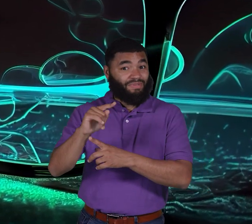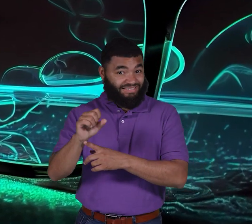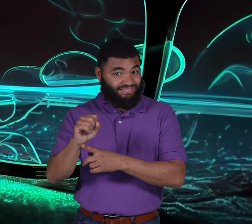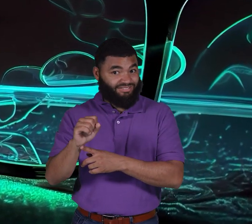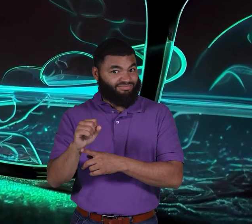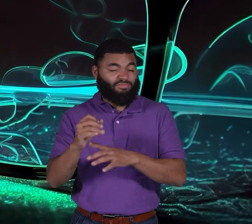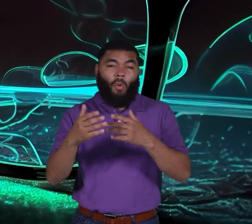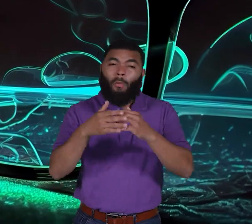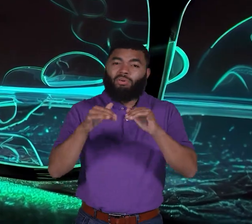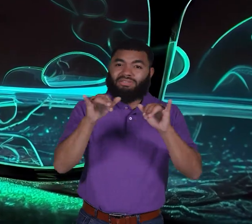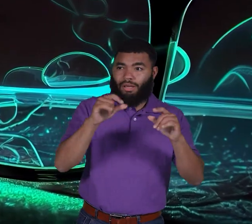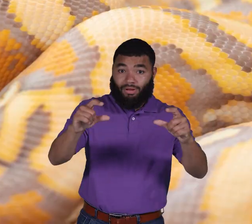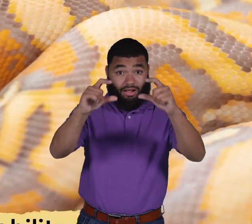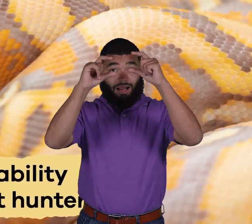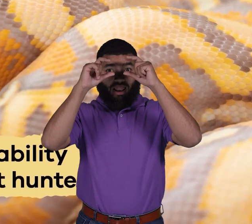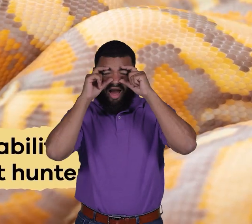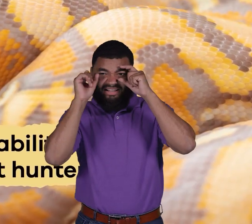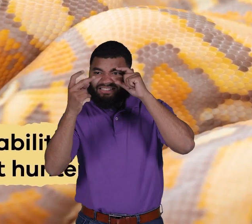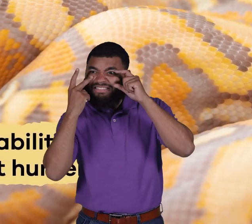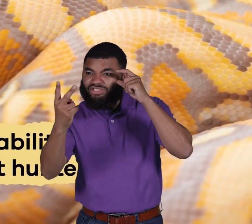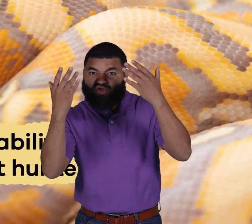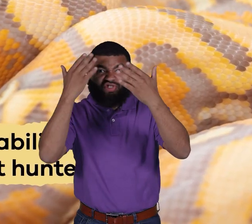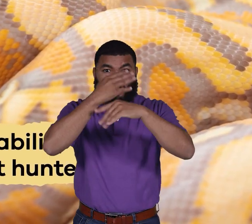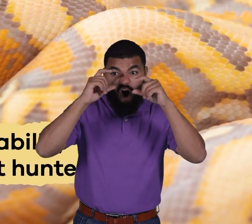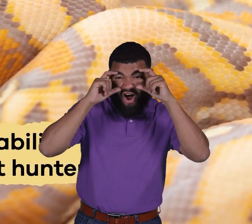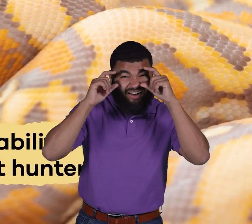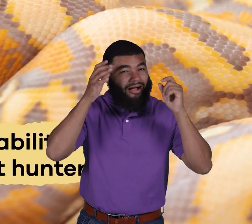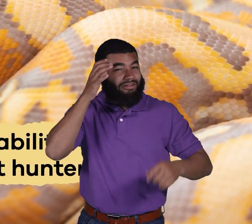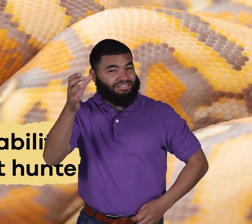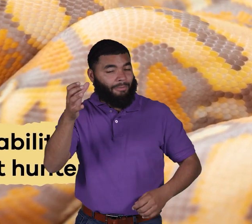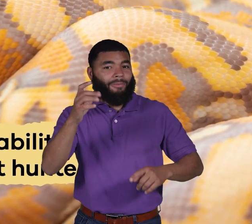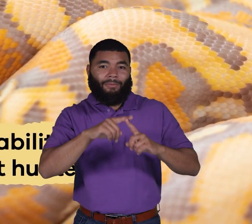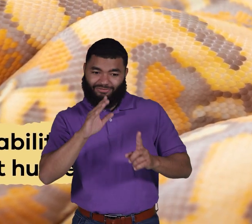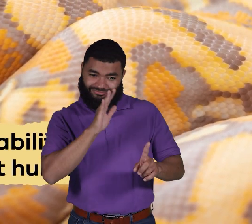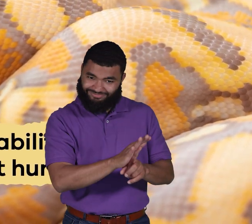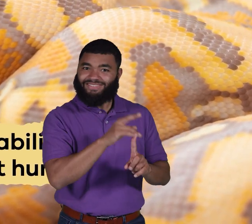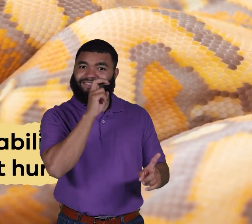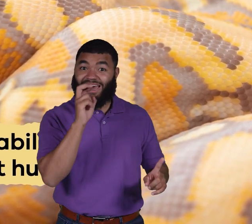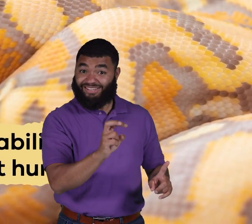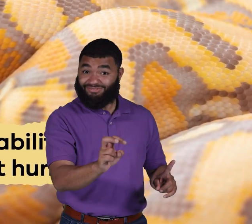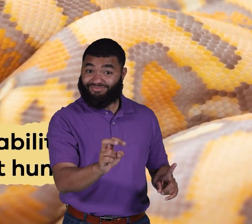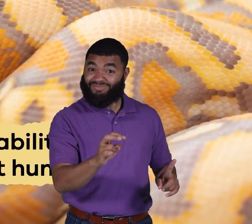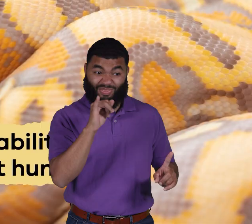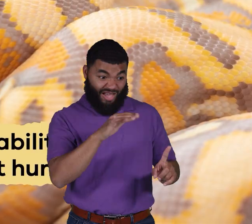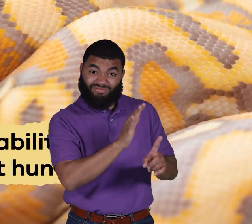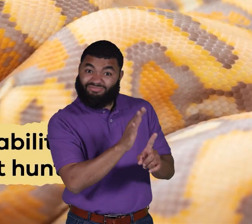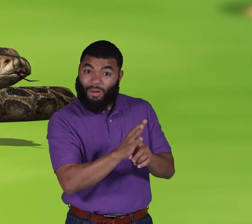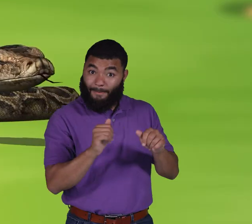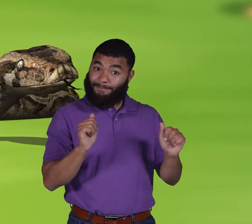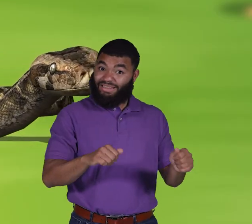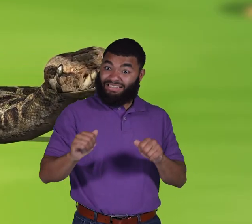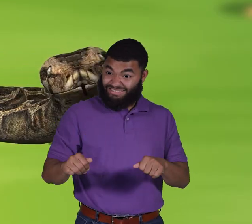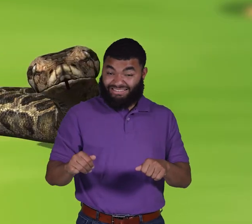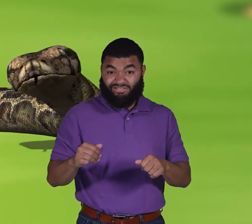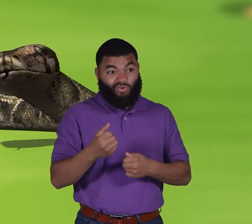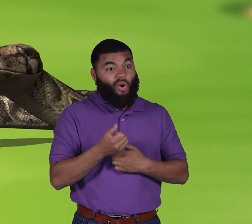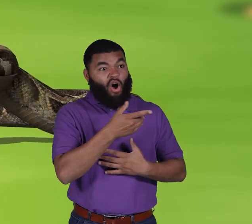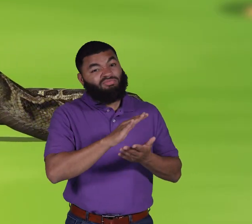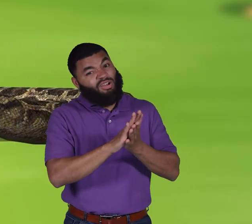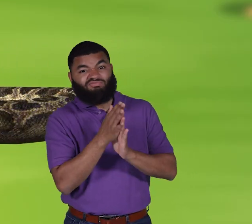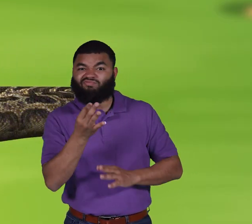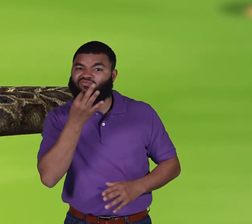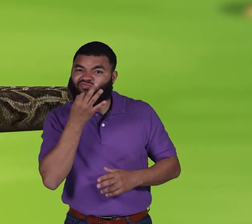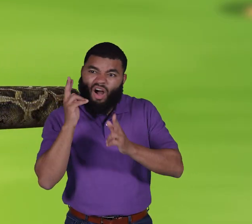goggles, but for snakes. This heat-sensing ability makes pythons expert hunters, especially